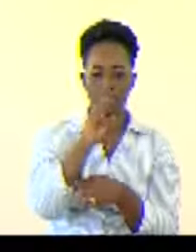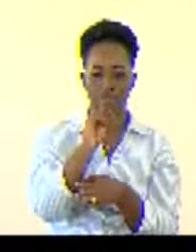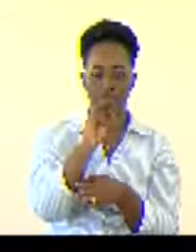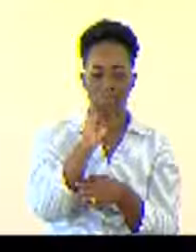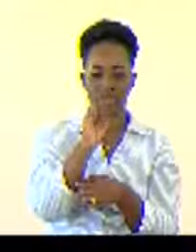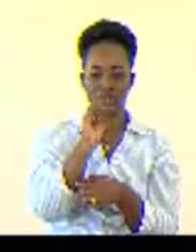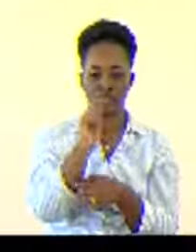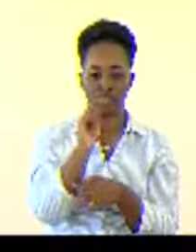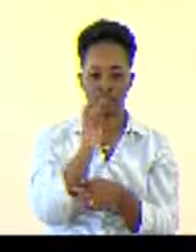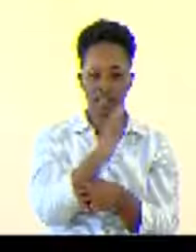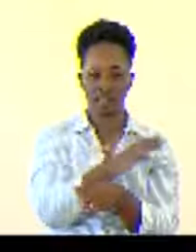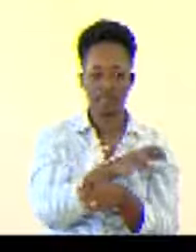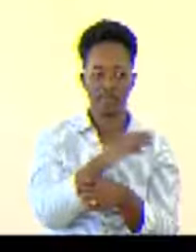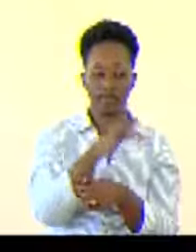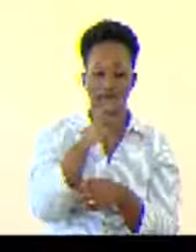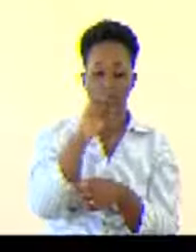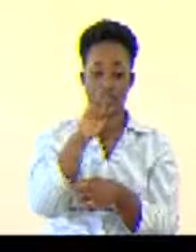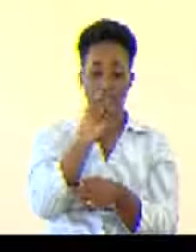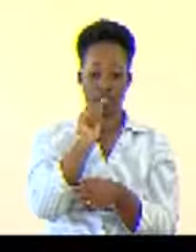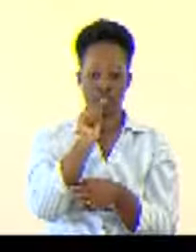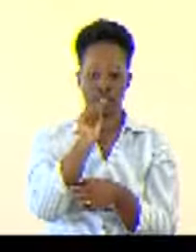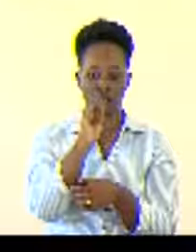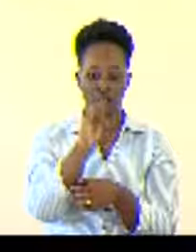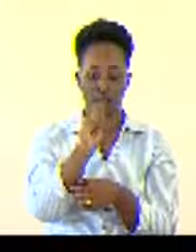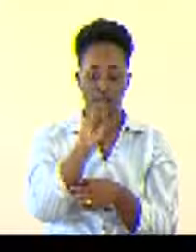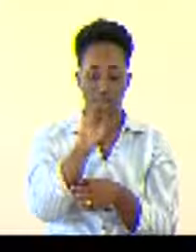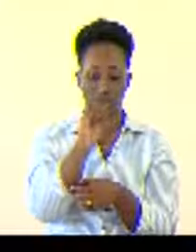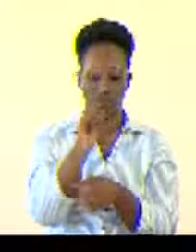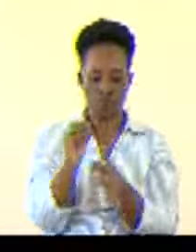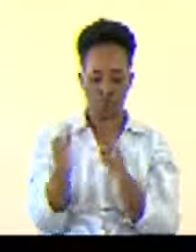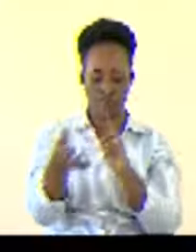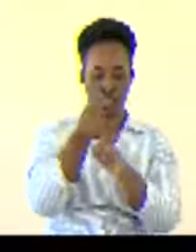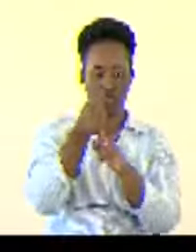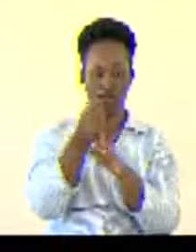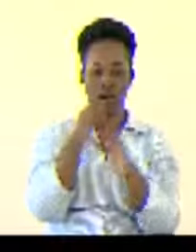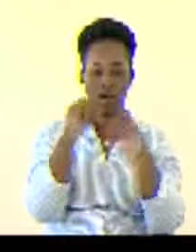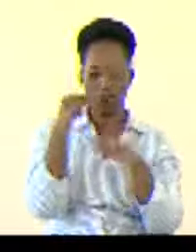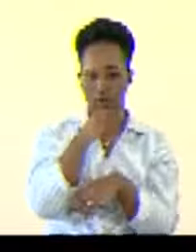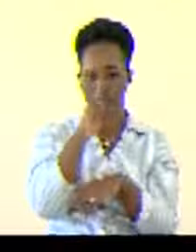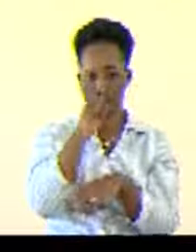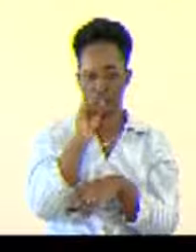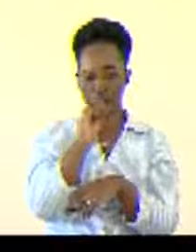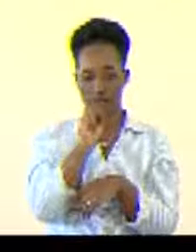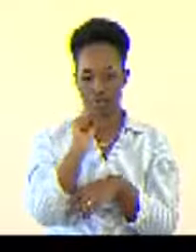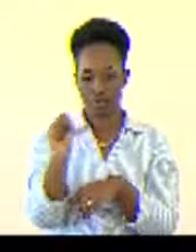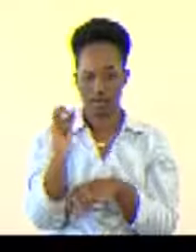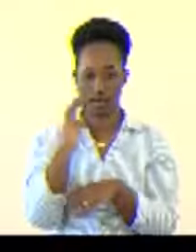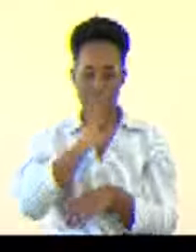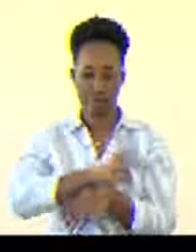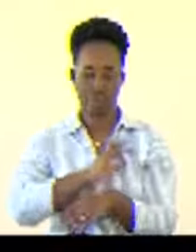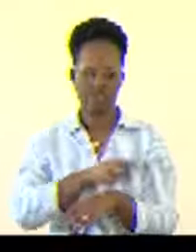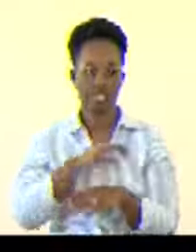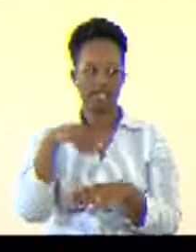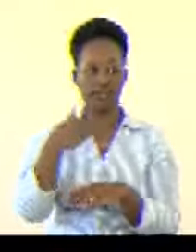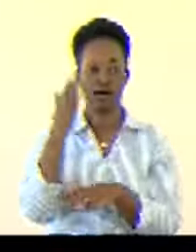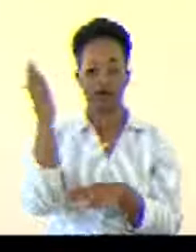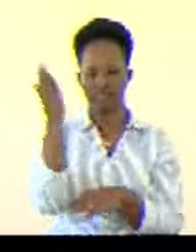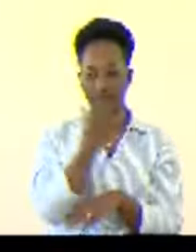have gross profit. You get gross profit, then you divide by what we call net